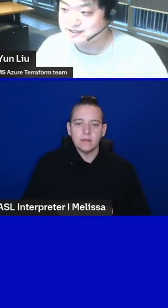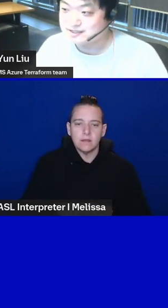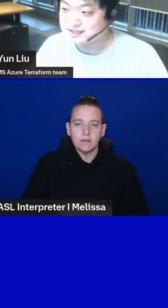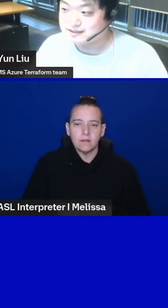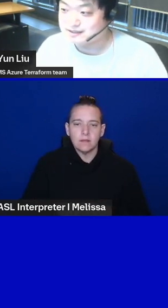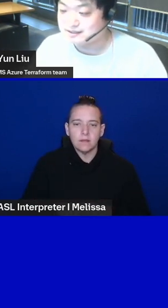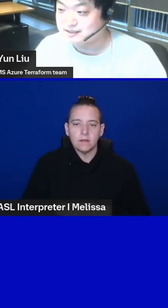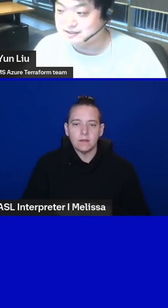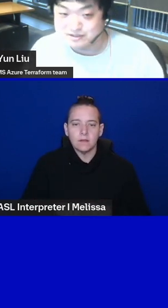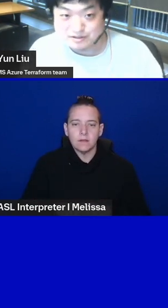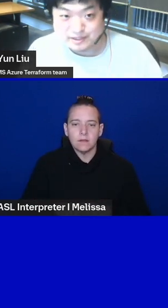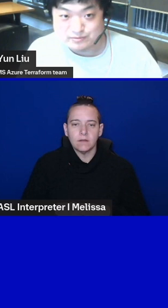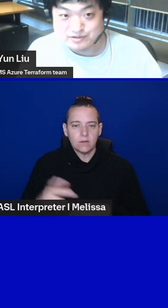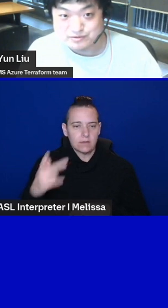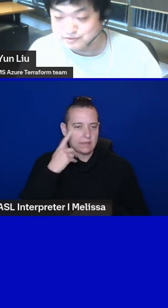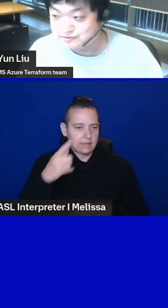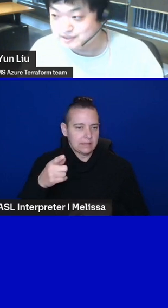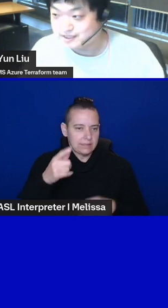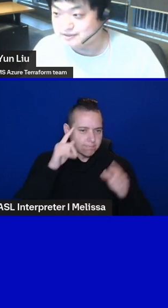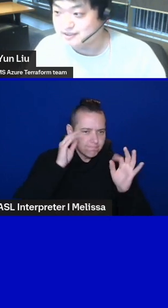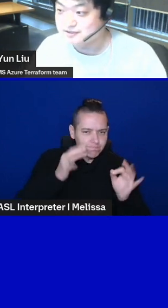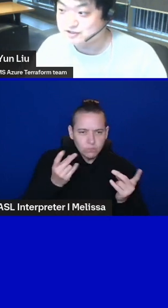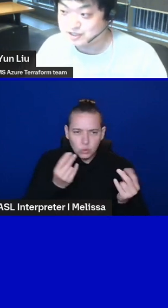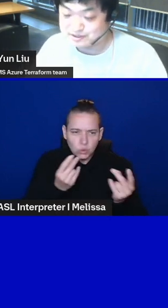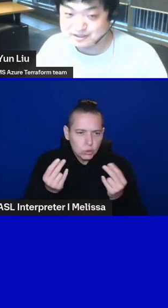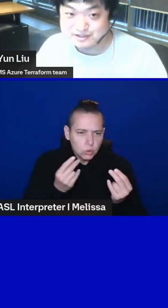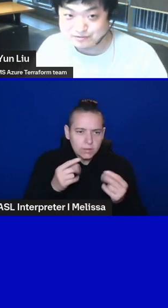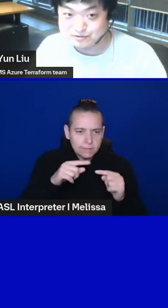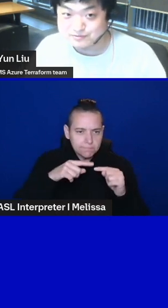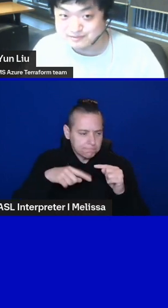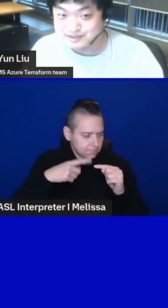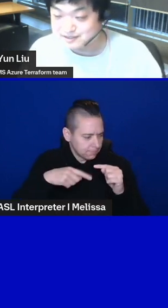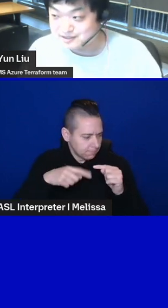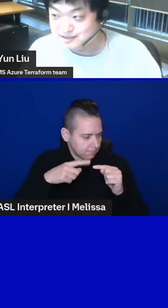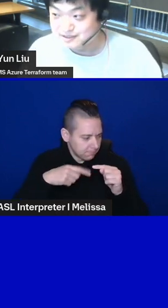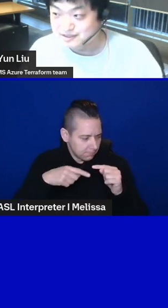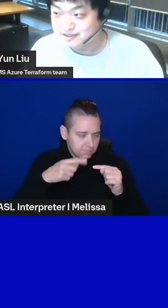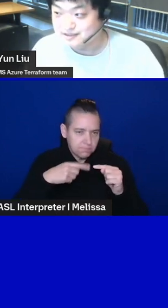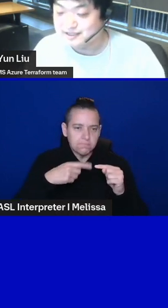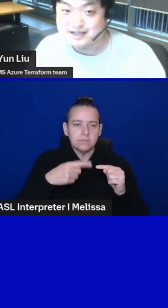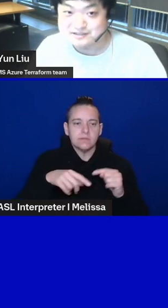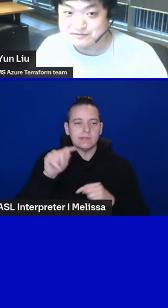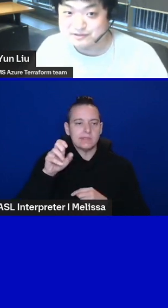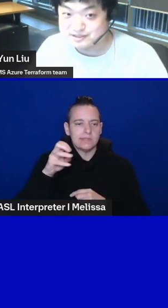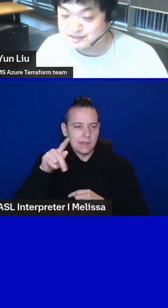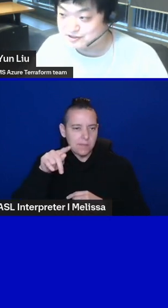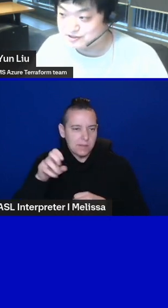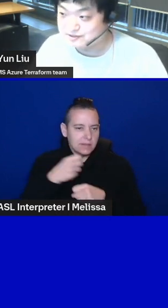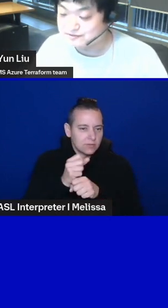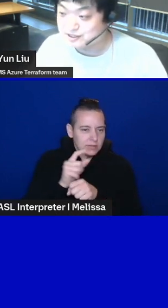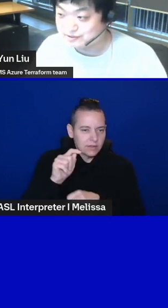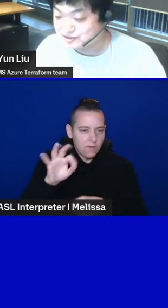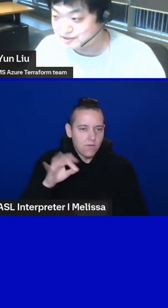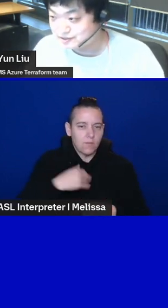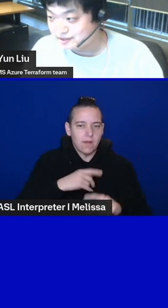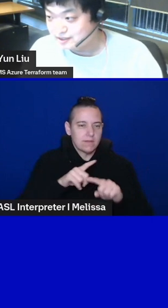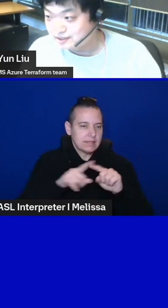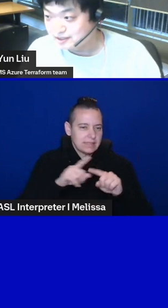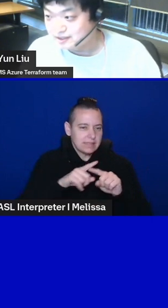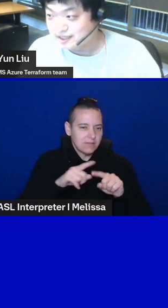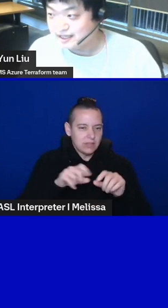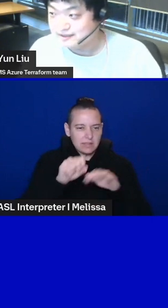You can see that it determines what to do, and it's generating Terraform template. It has different stages of